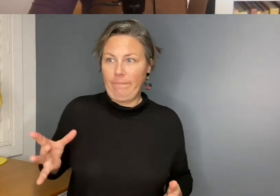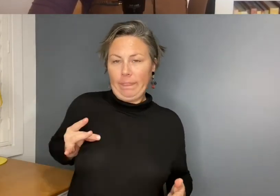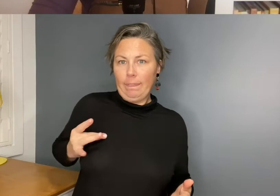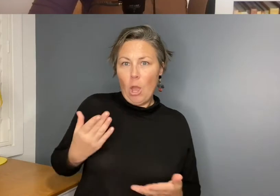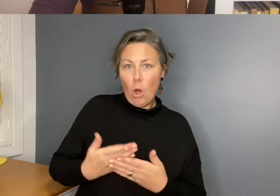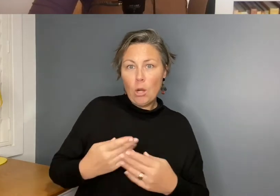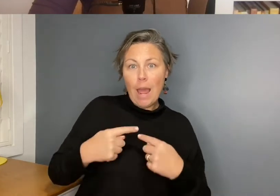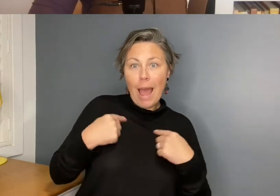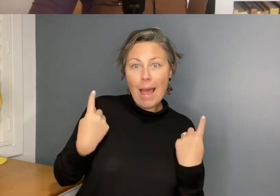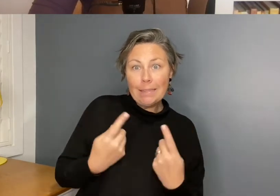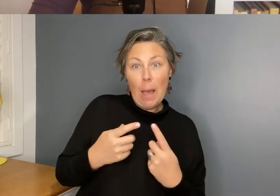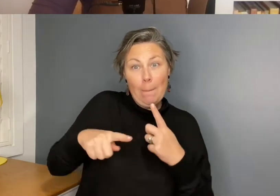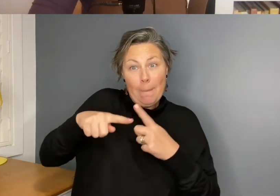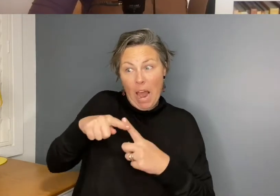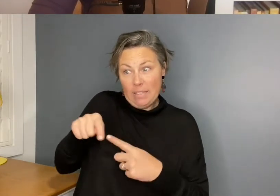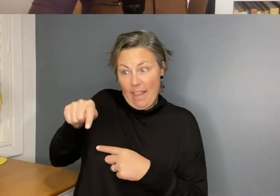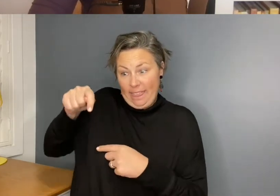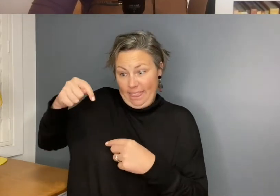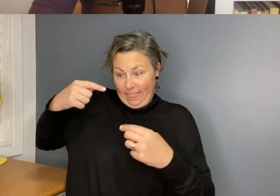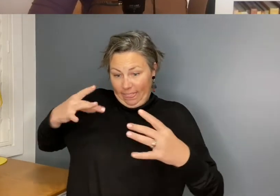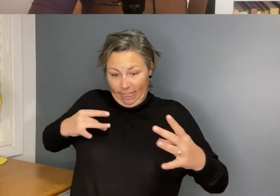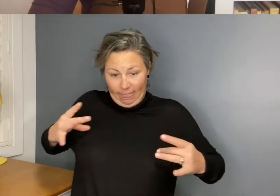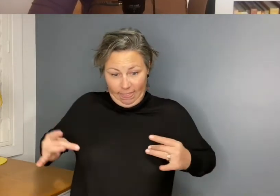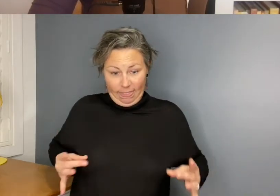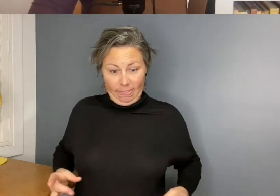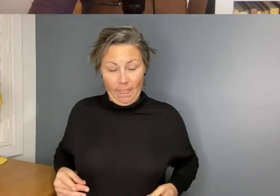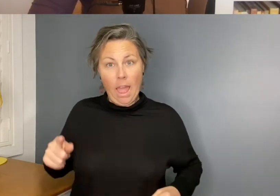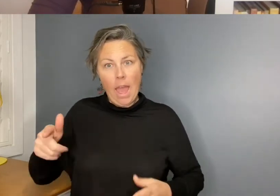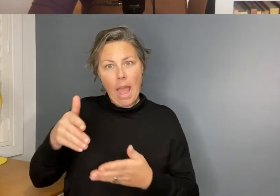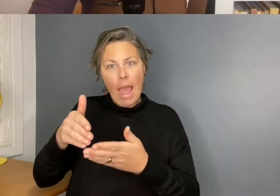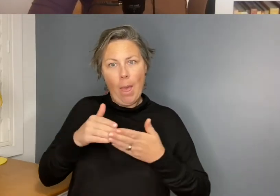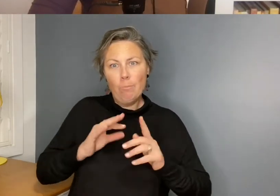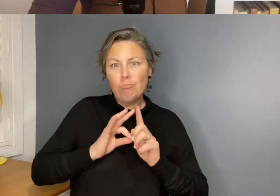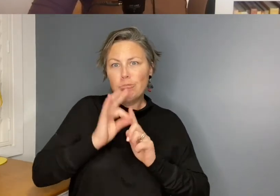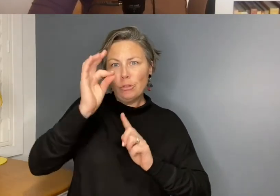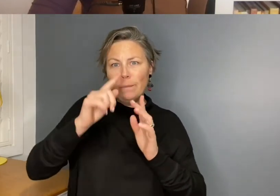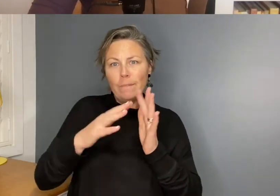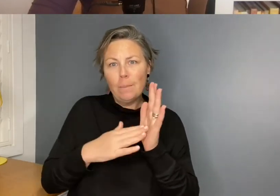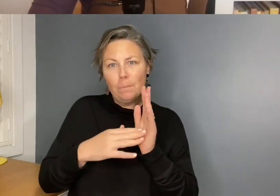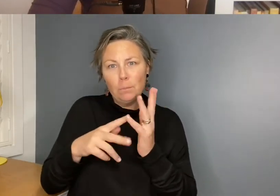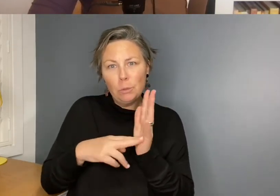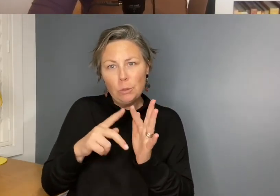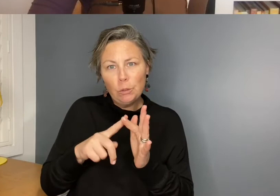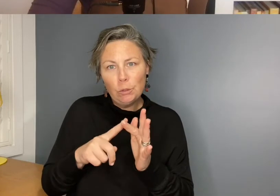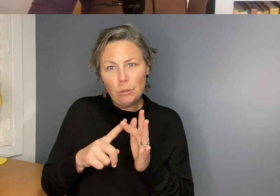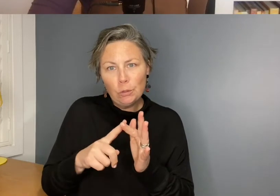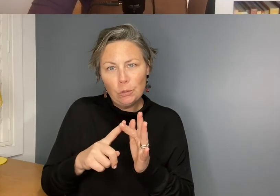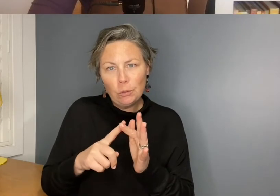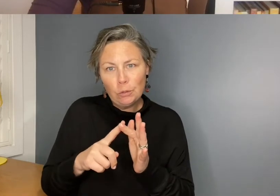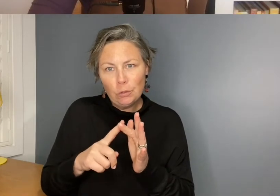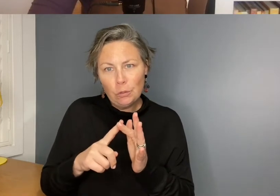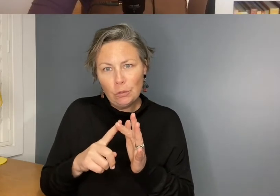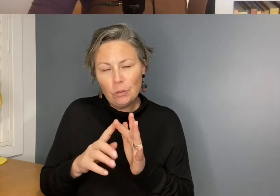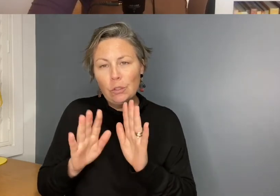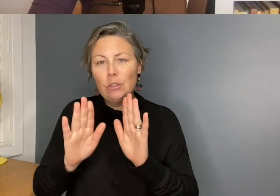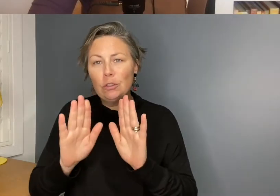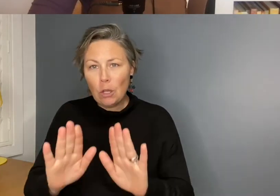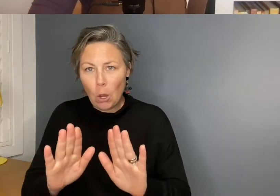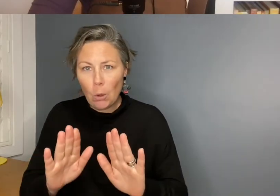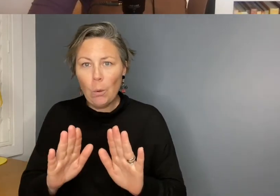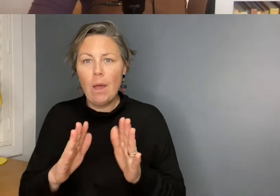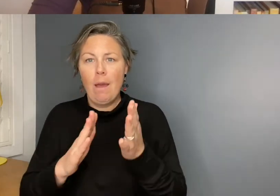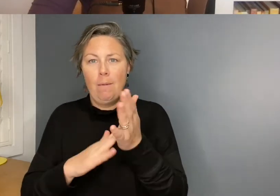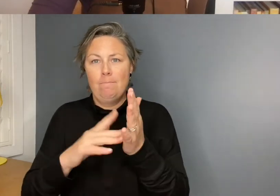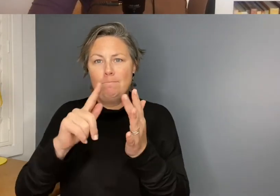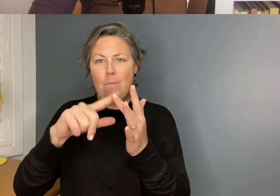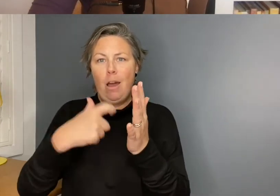in our immune health. Once again, if we look at what the relationship is between the microbiome and immune outcomes and health